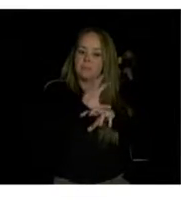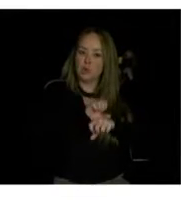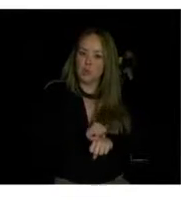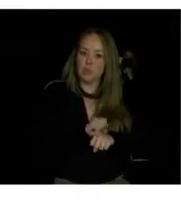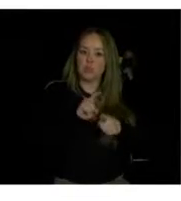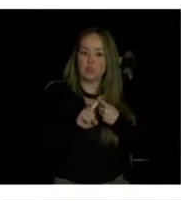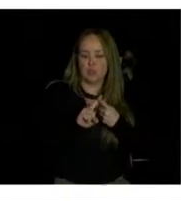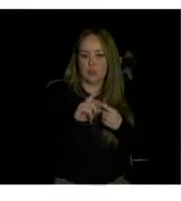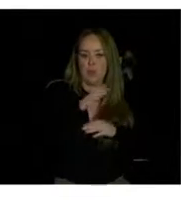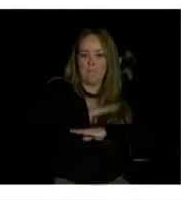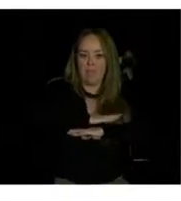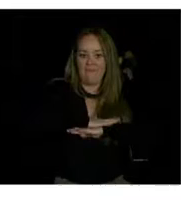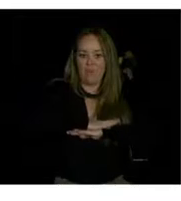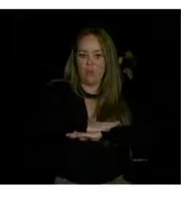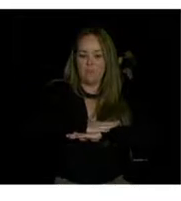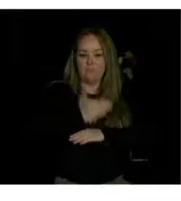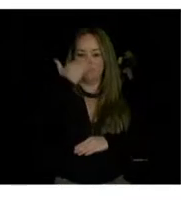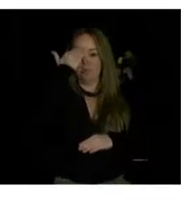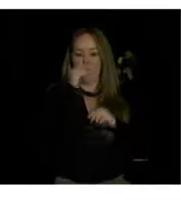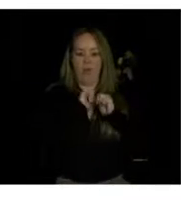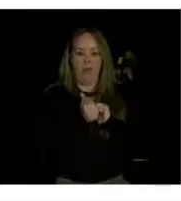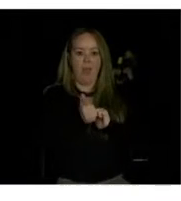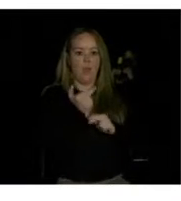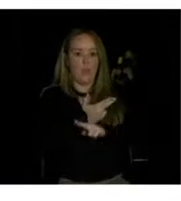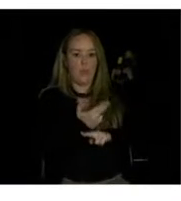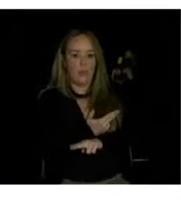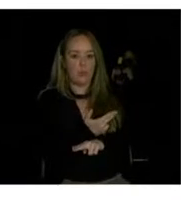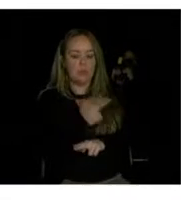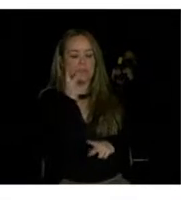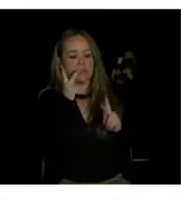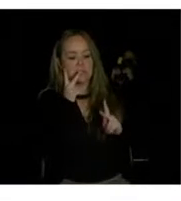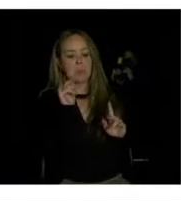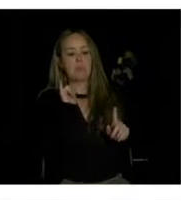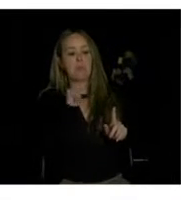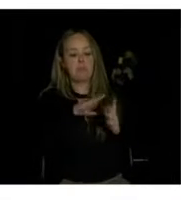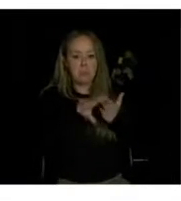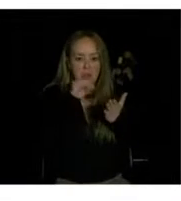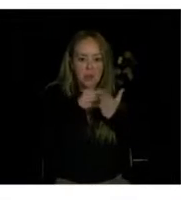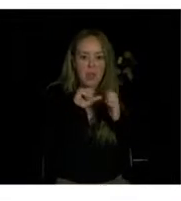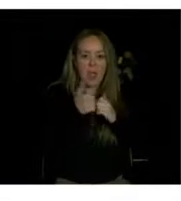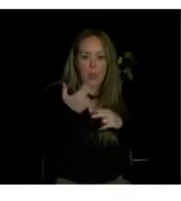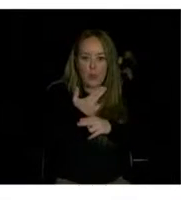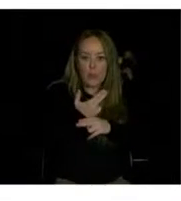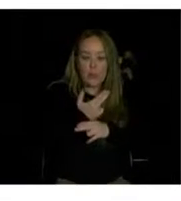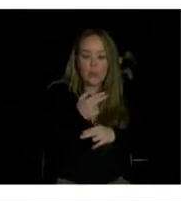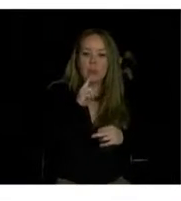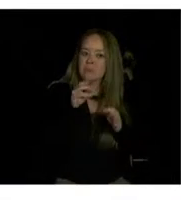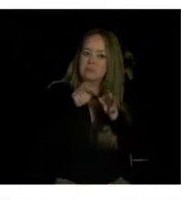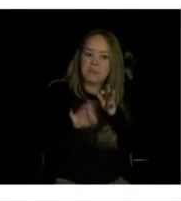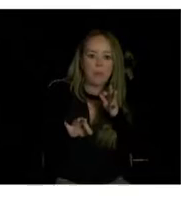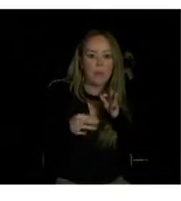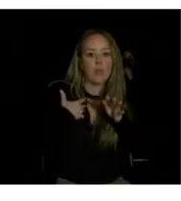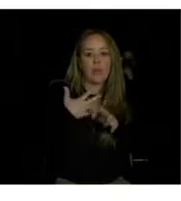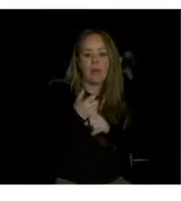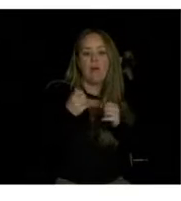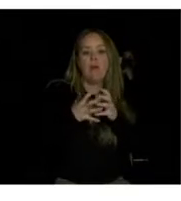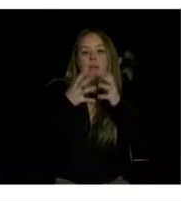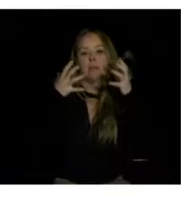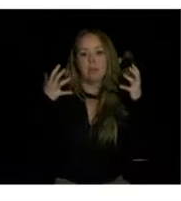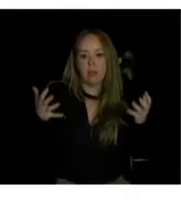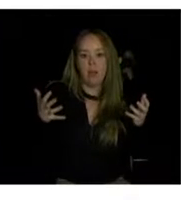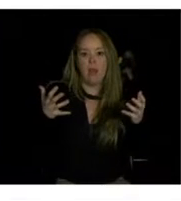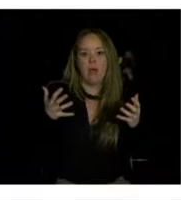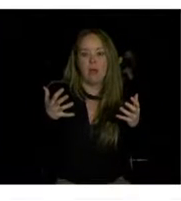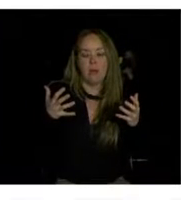to the platform and see how it works, right? And it was very simple. We got a lot